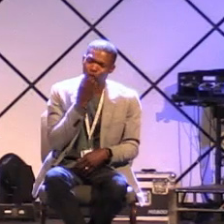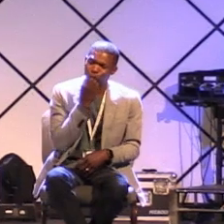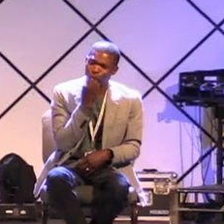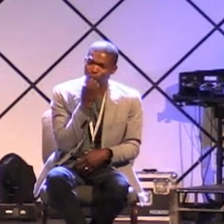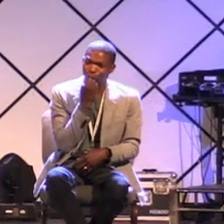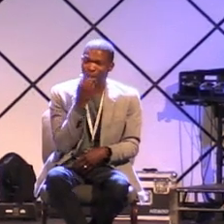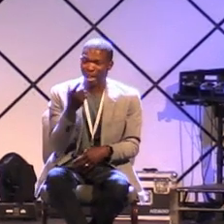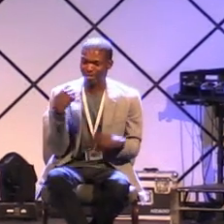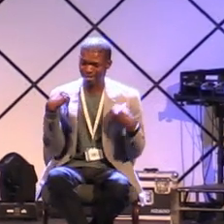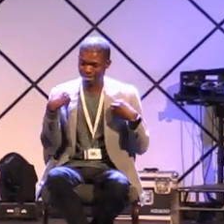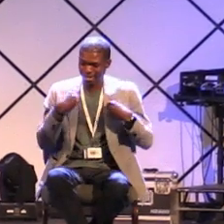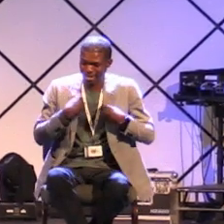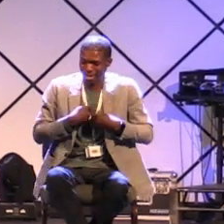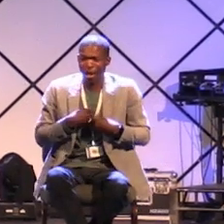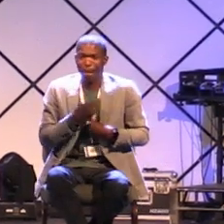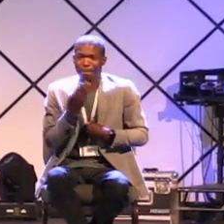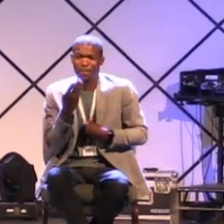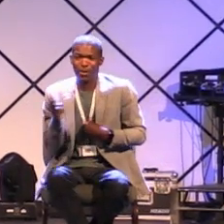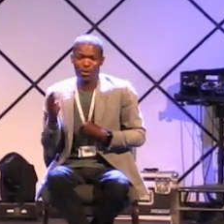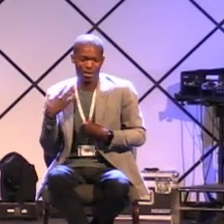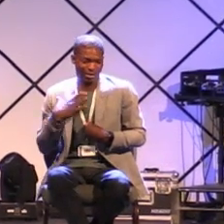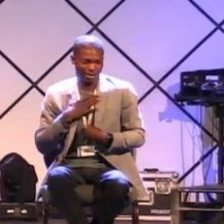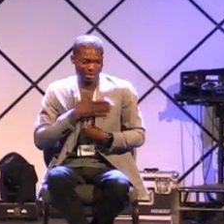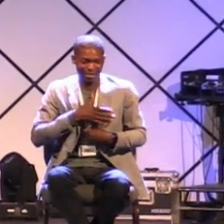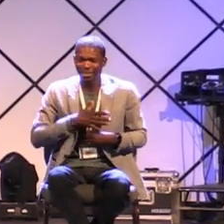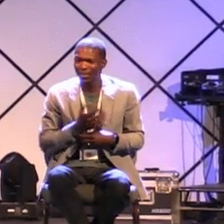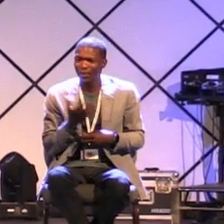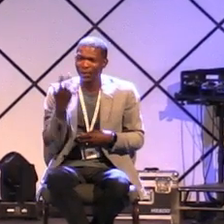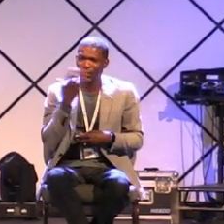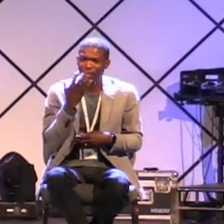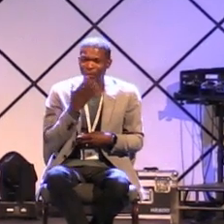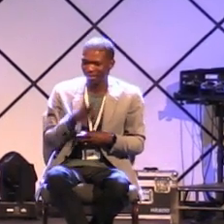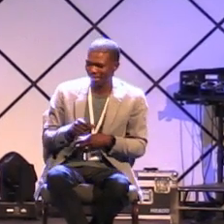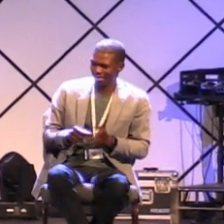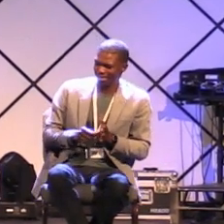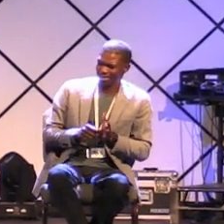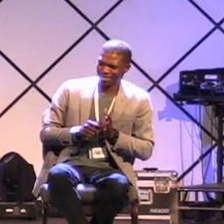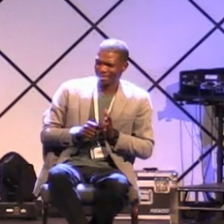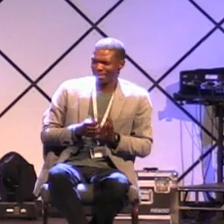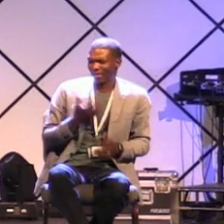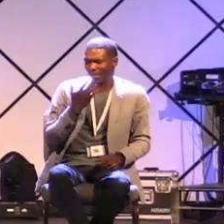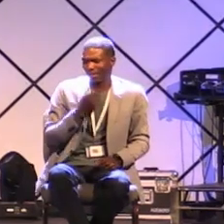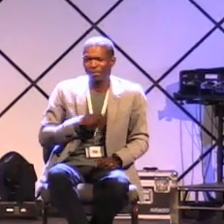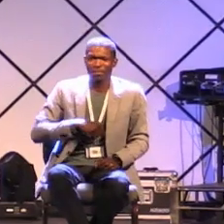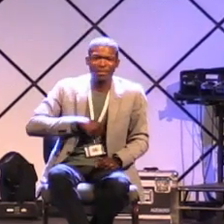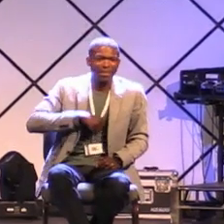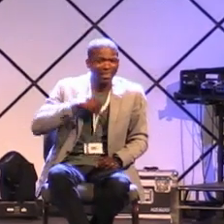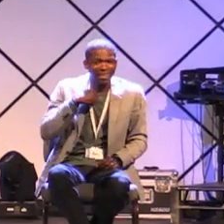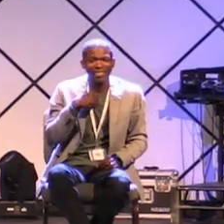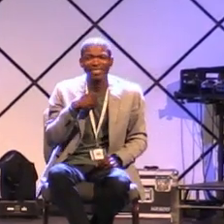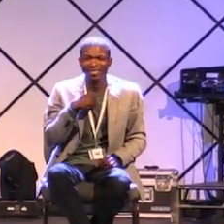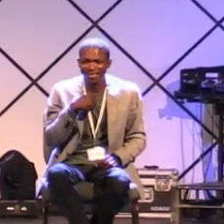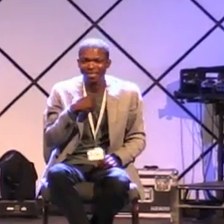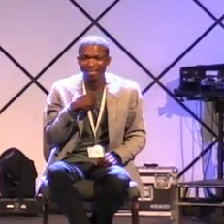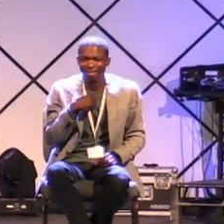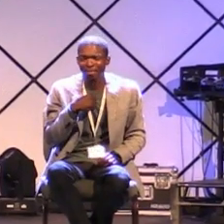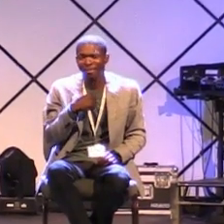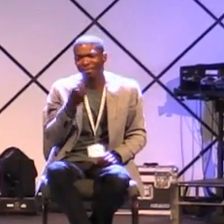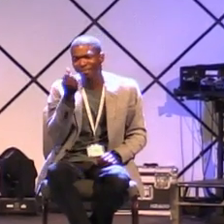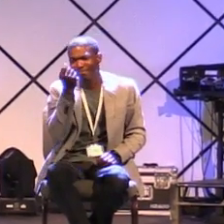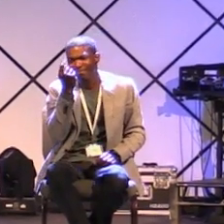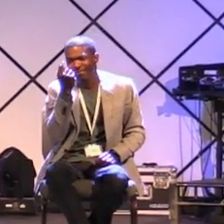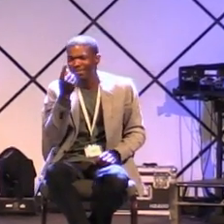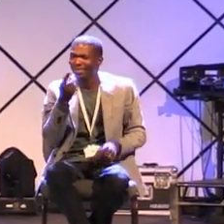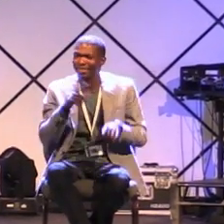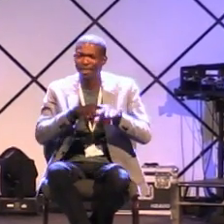very first time, a sense of pride in everything they've accomplished together so far, sadness as they prepare to say goodbye